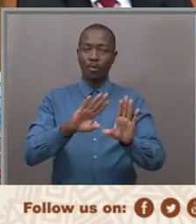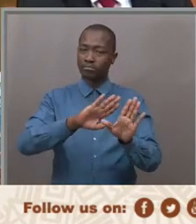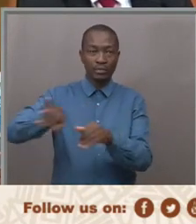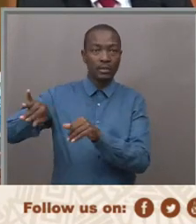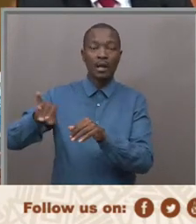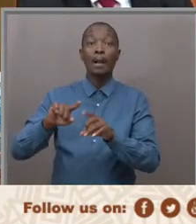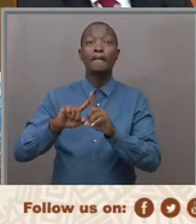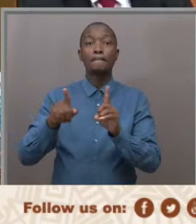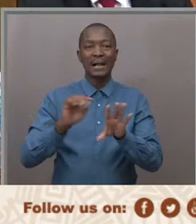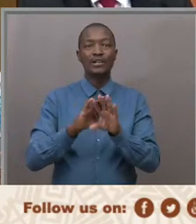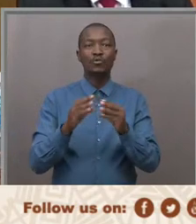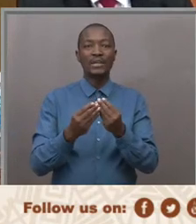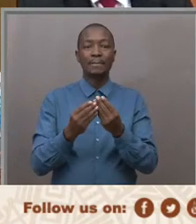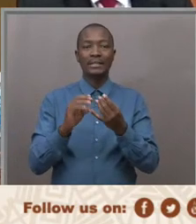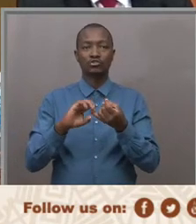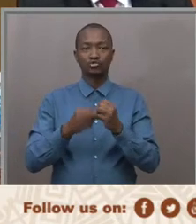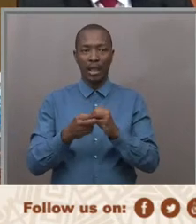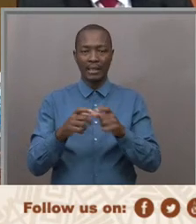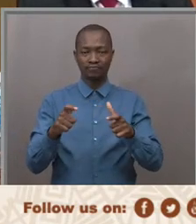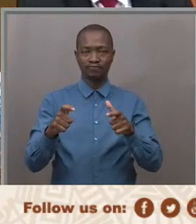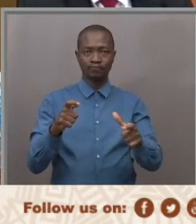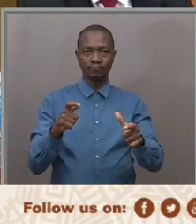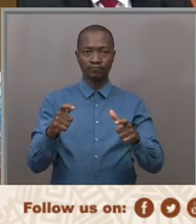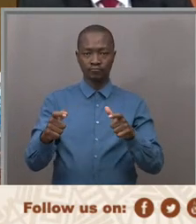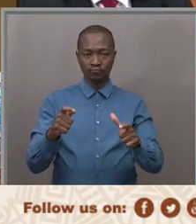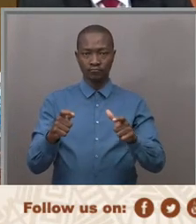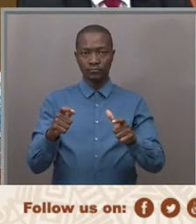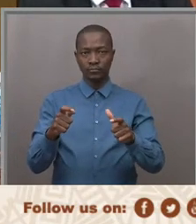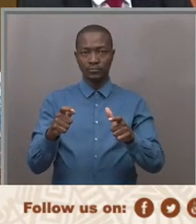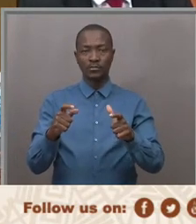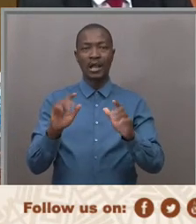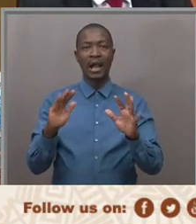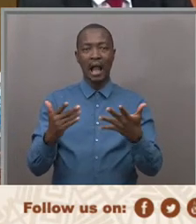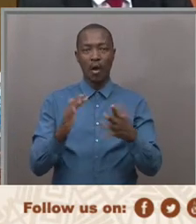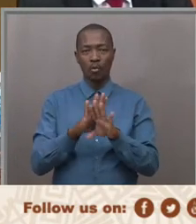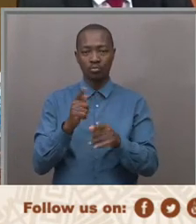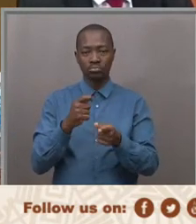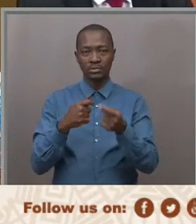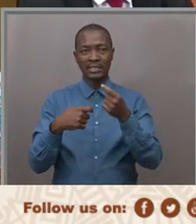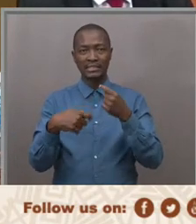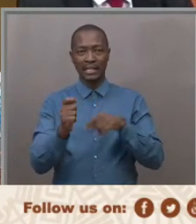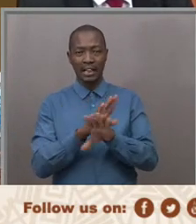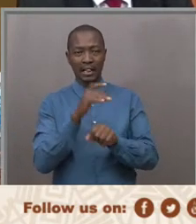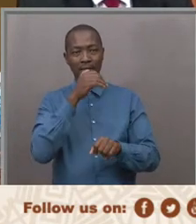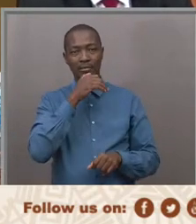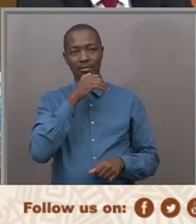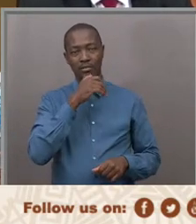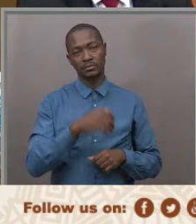must regulate, tighten the regulations that govern the sale of alcohol.